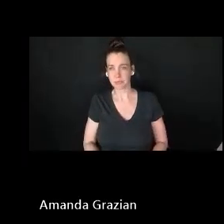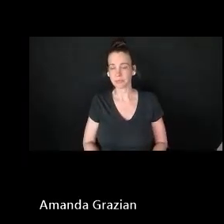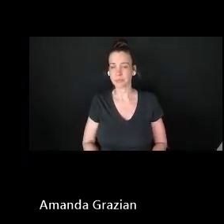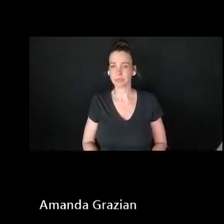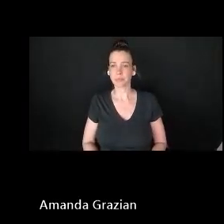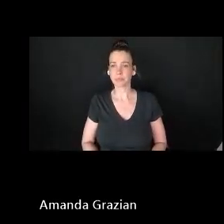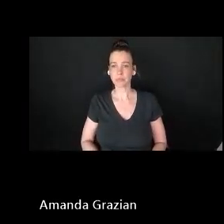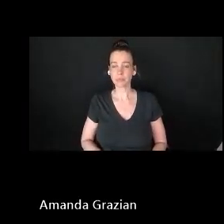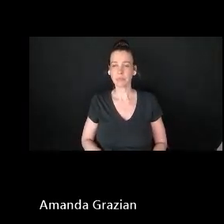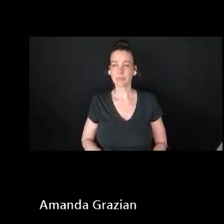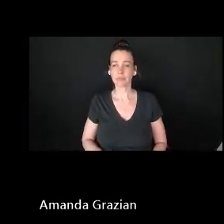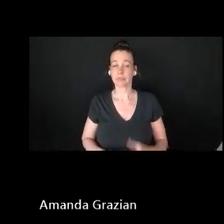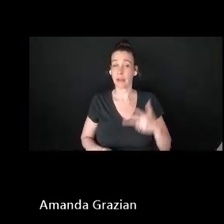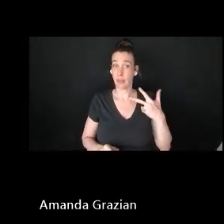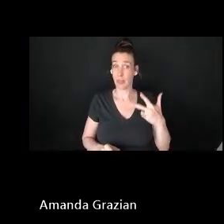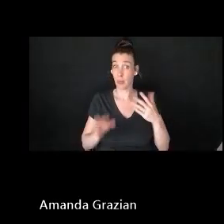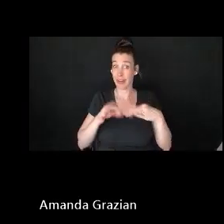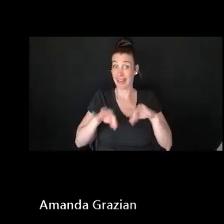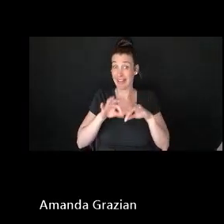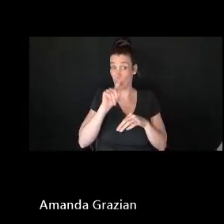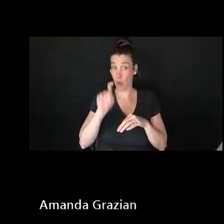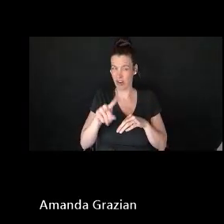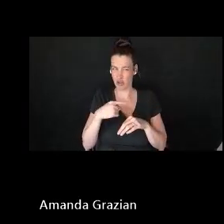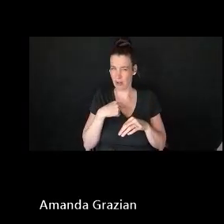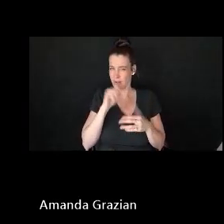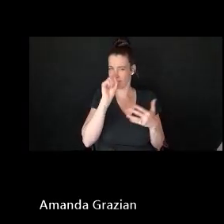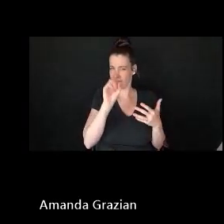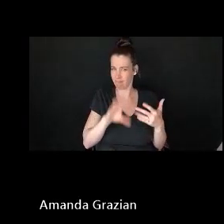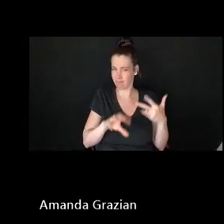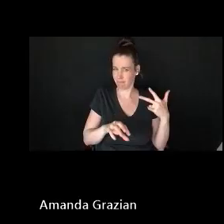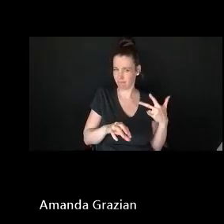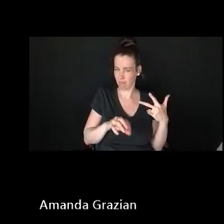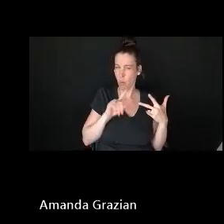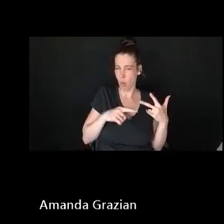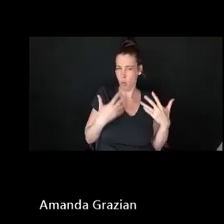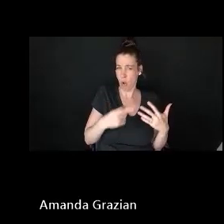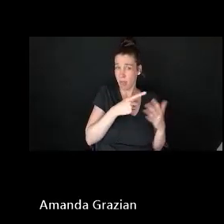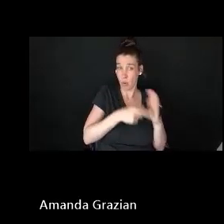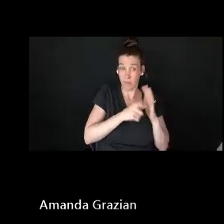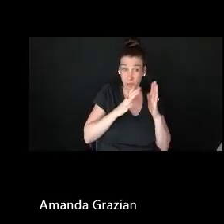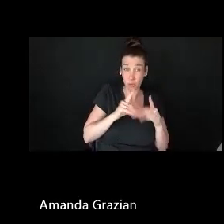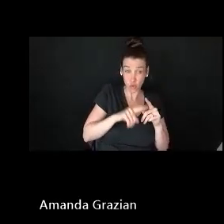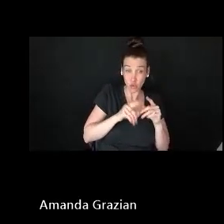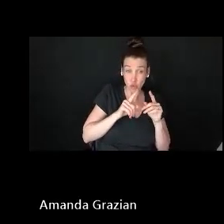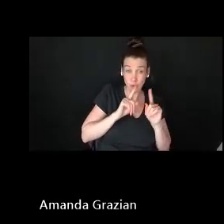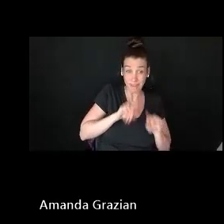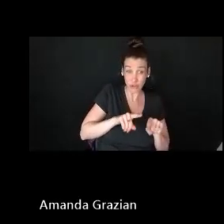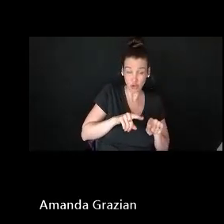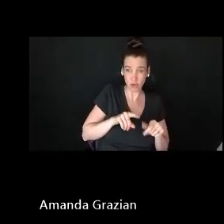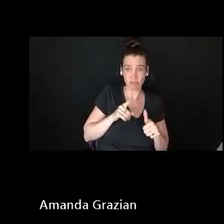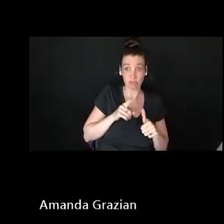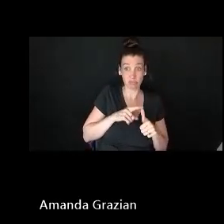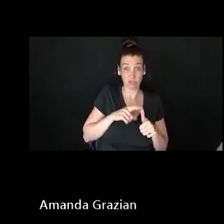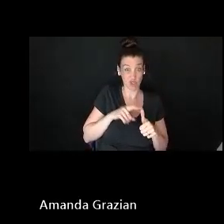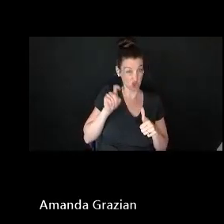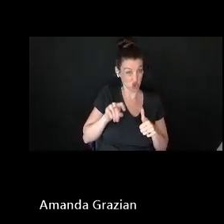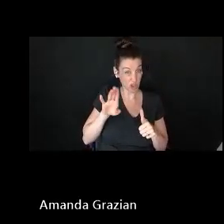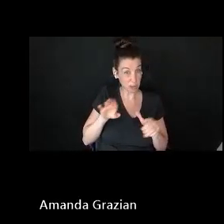The three key questions that I mentioned before that we're asking reviewers to address are, should it be done, can it be done, and are